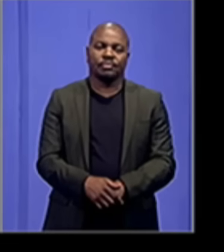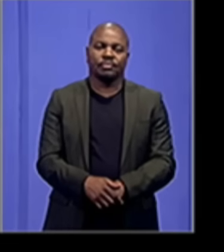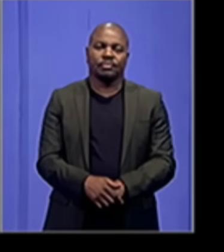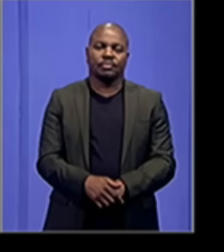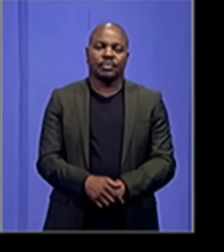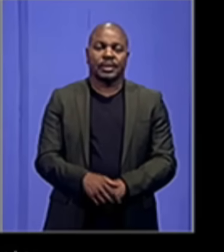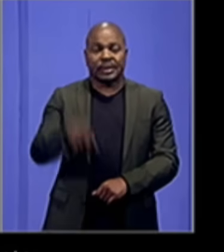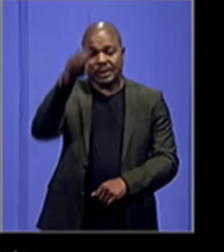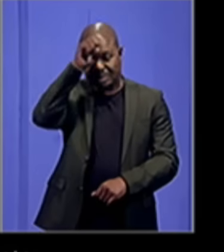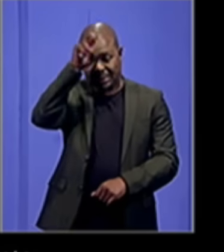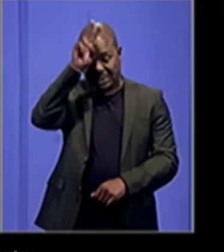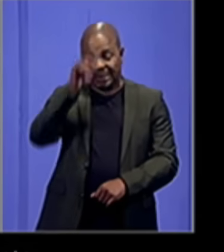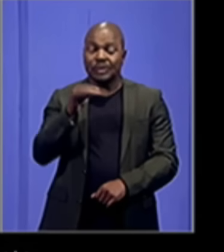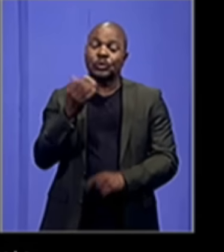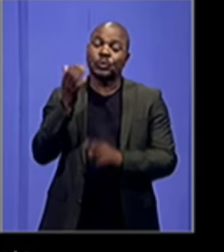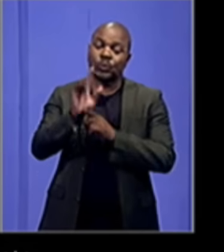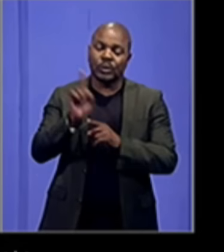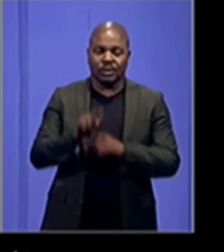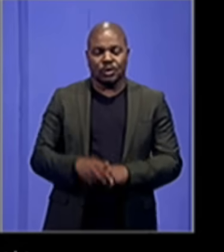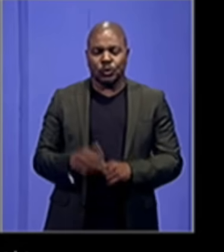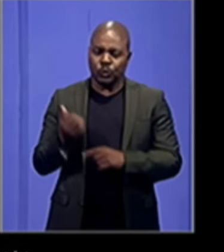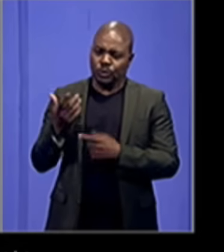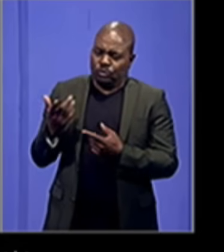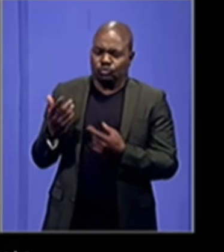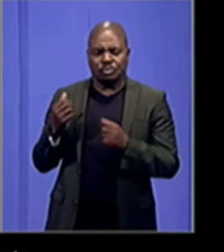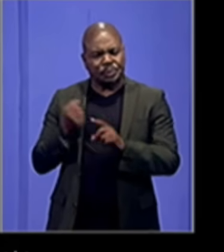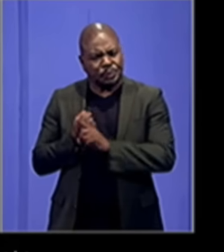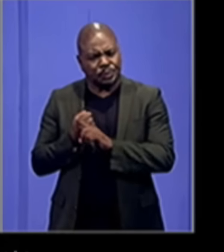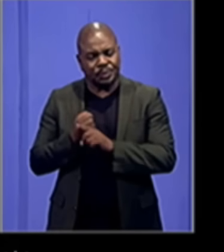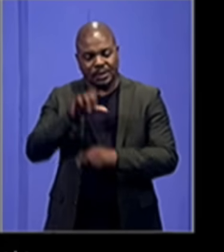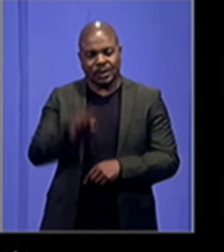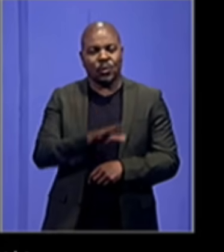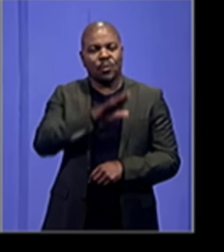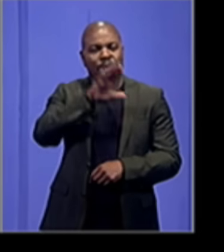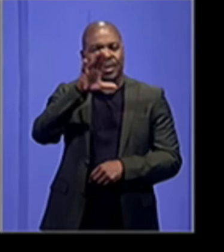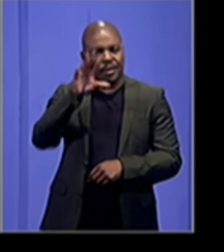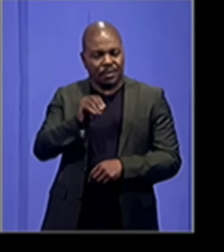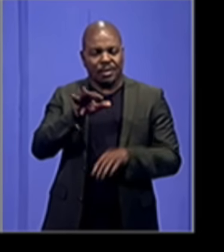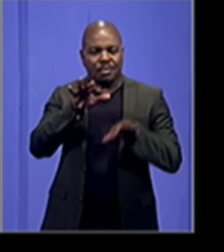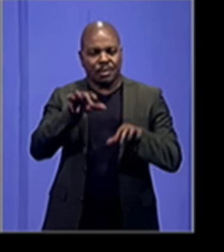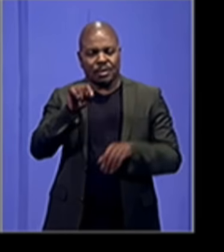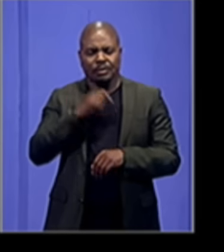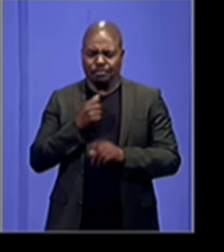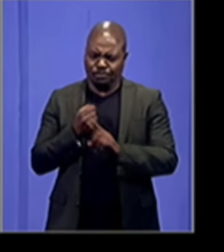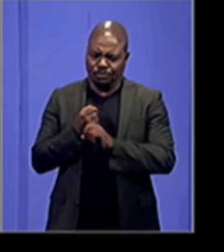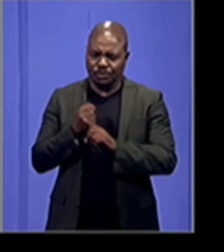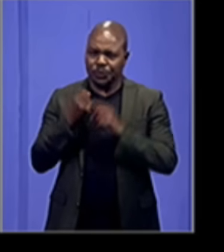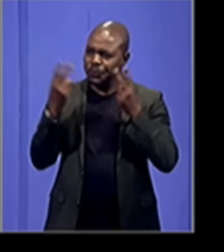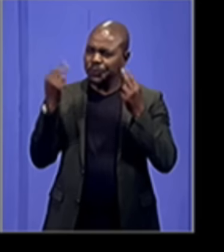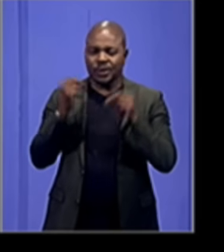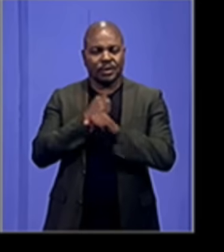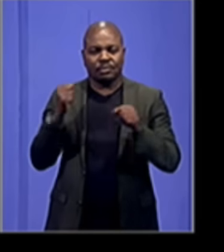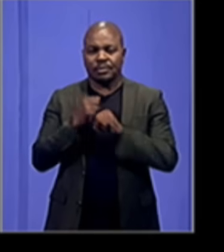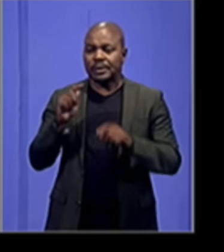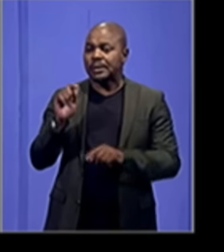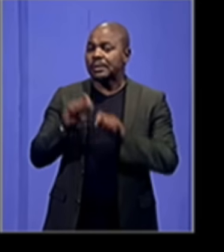The Springboks symbolize the resolve, resilience, and unbreakable spirit of South Africans as a nation. Never has a team which was